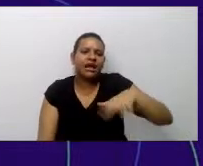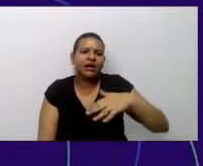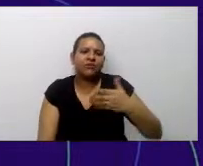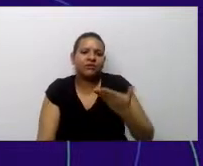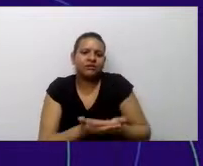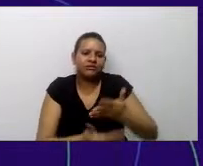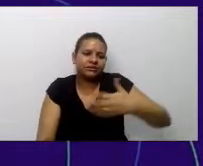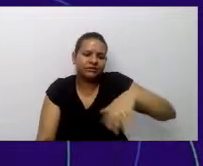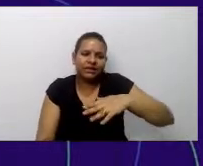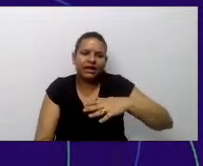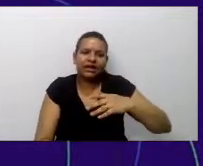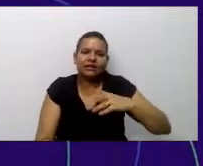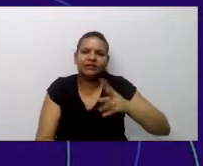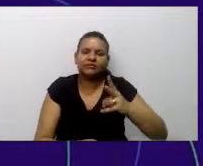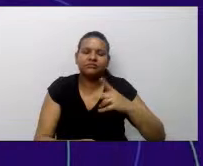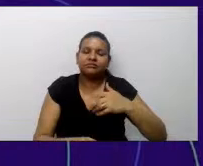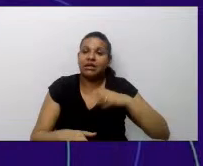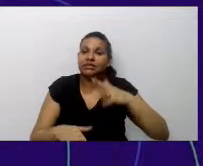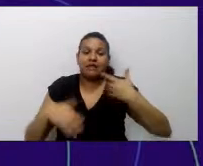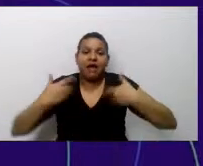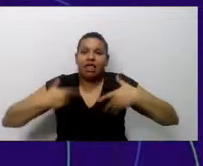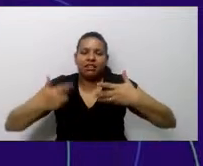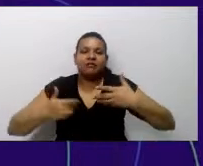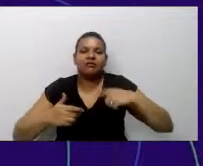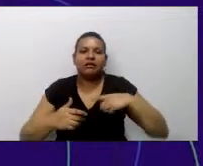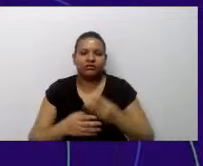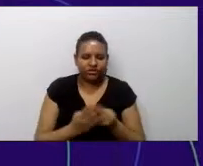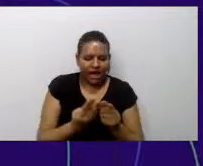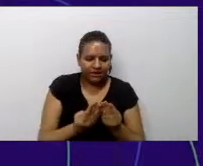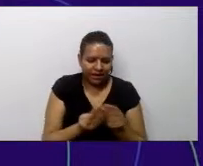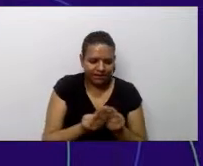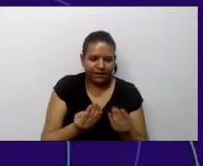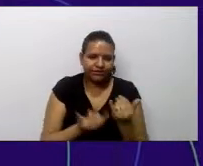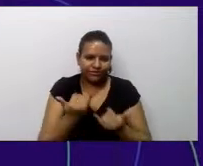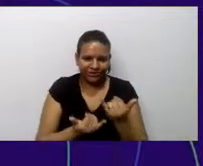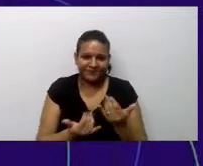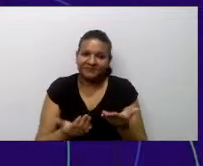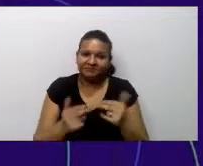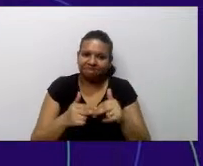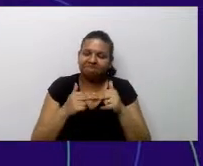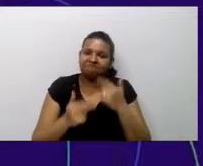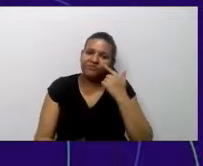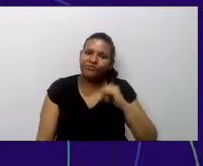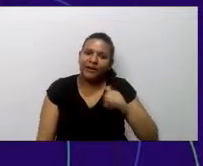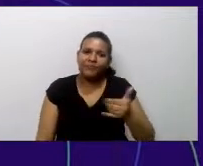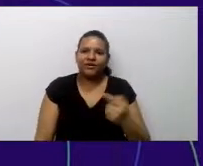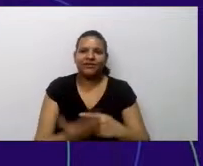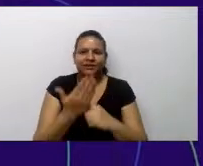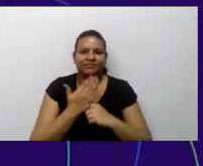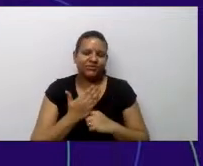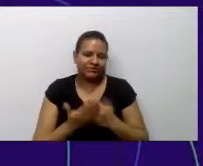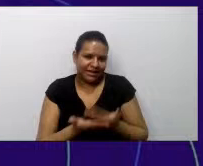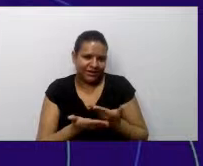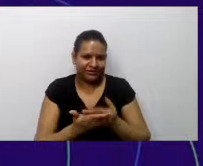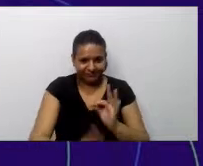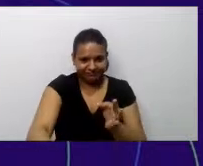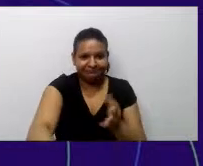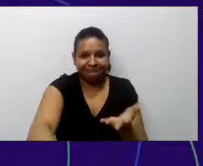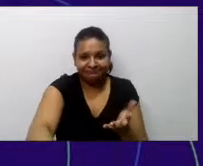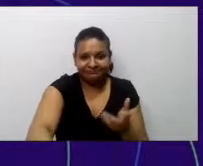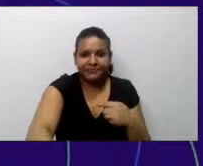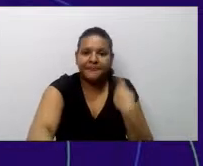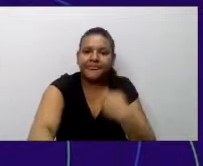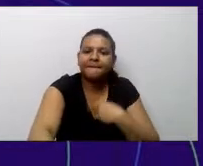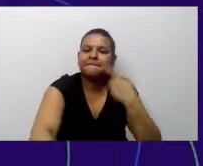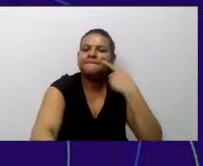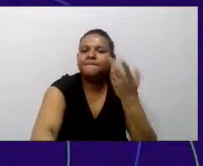were playing Pokemon cards and exchanging them. So why not use that in our favor as well and use those very